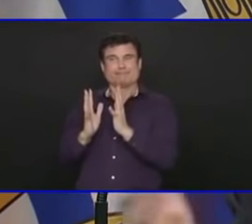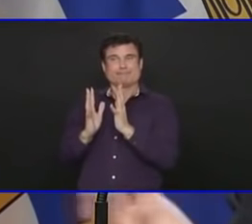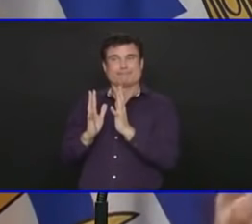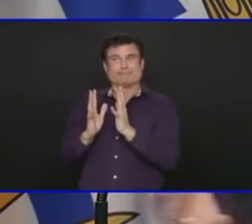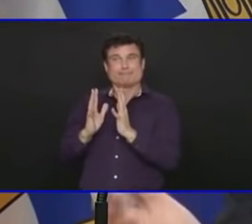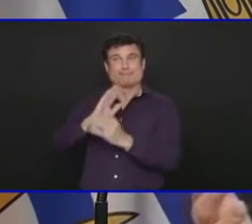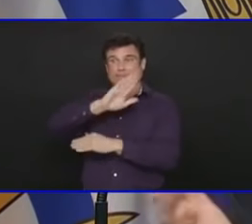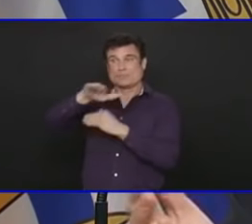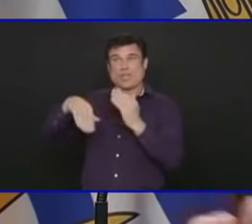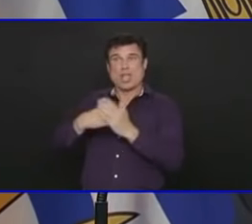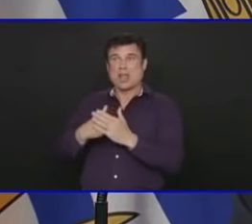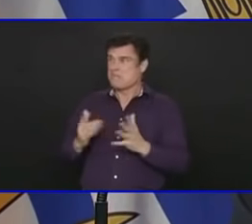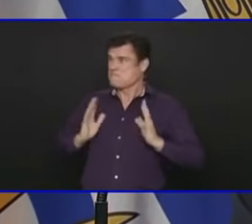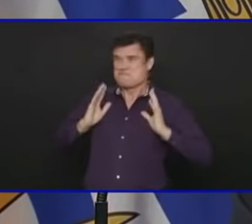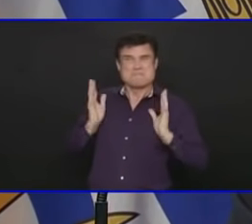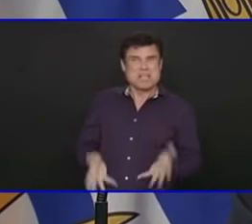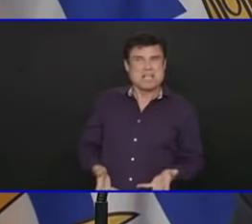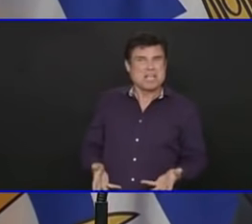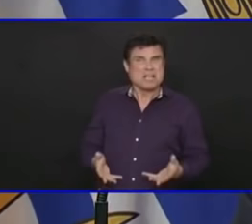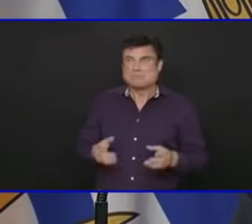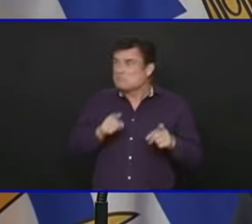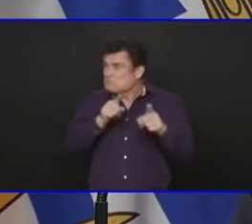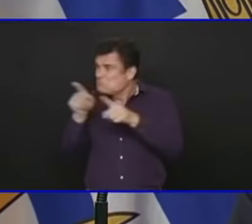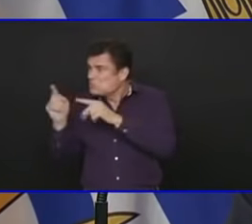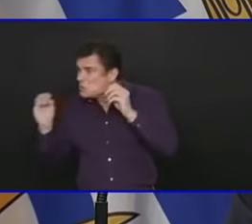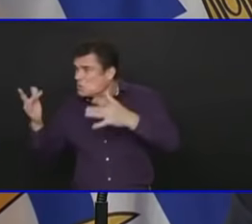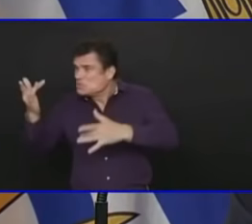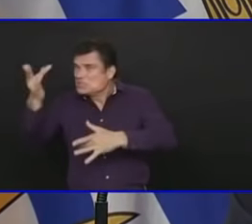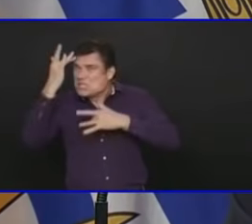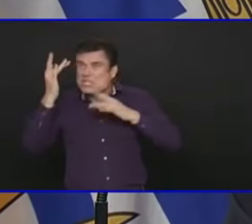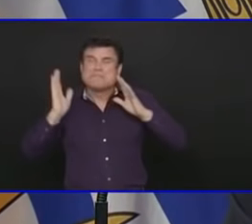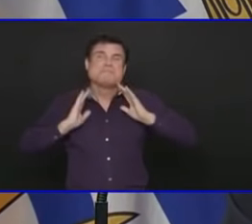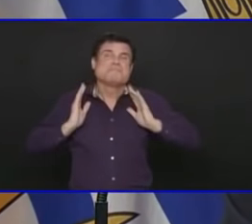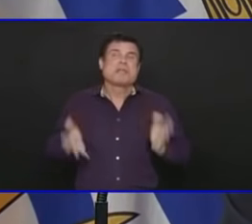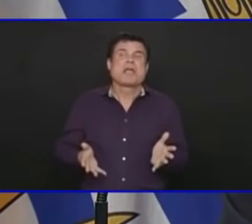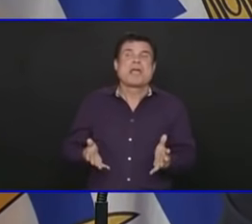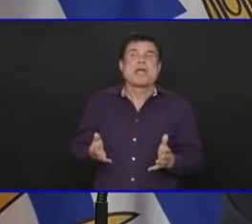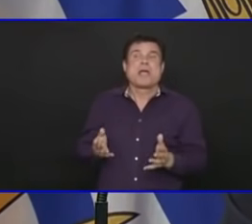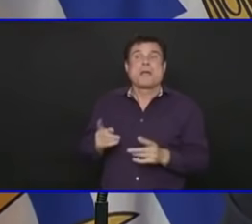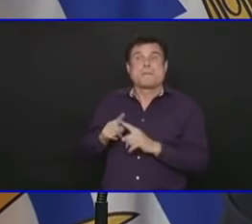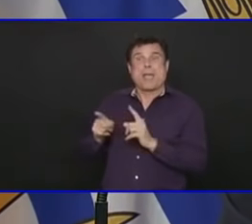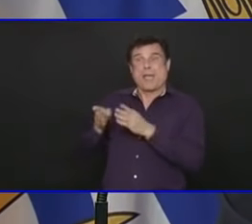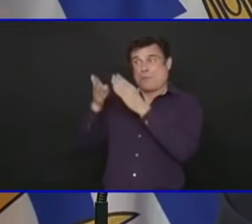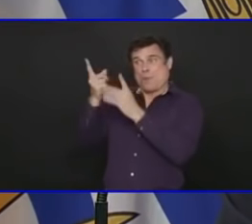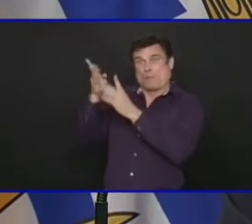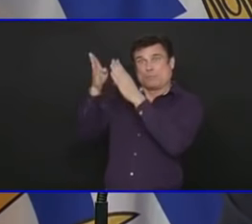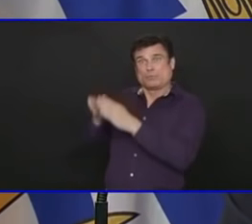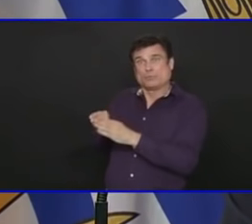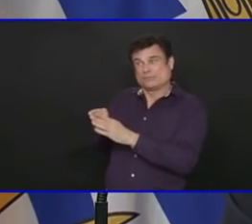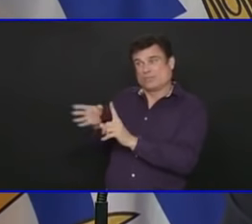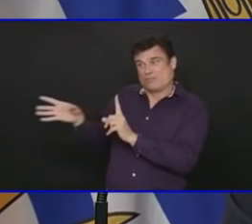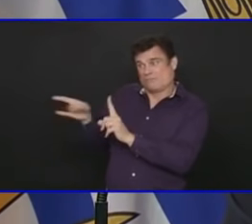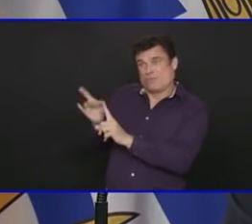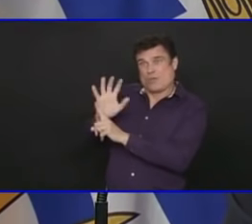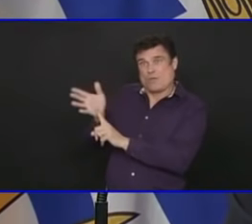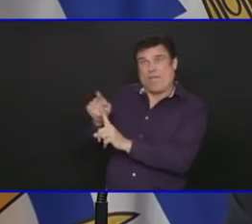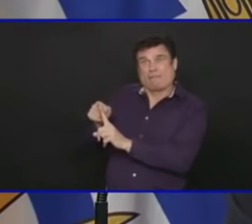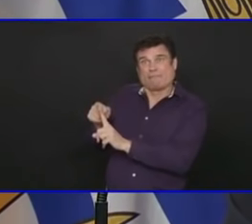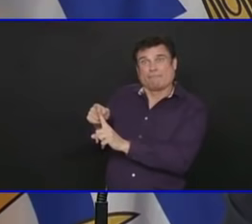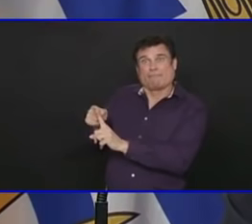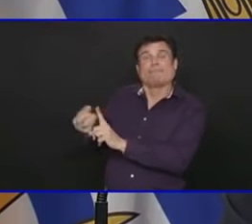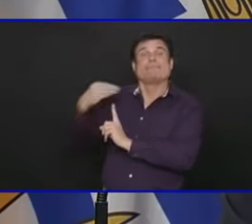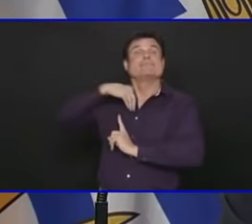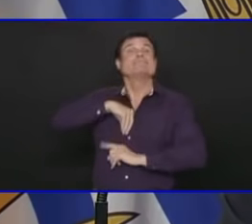because we know we can't get rid of this virus entirely. You know, they think they have in New Zealand, but we are not an island like New Zealand.